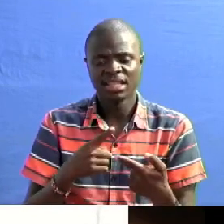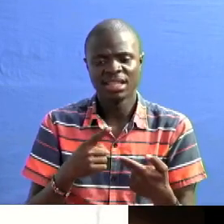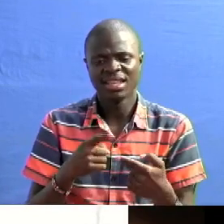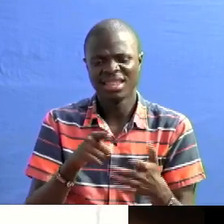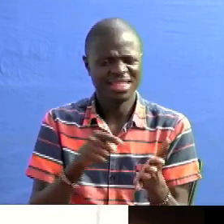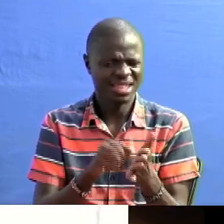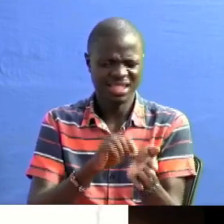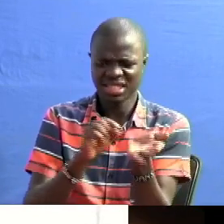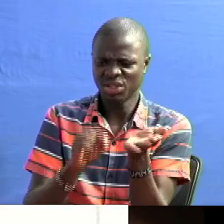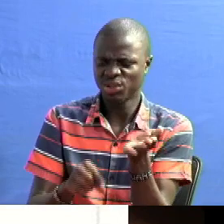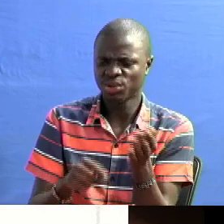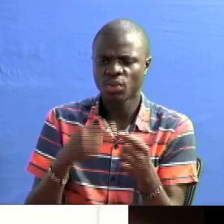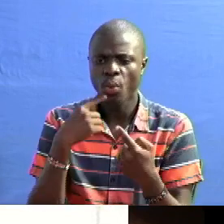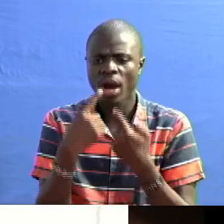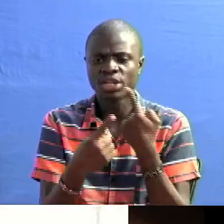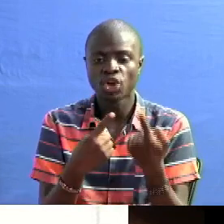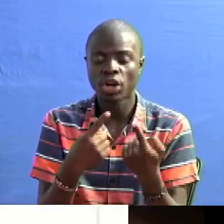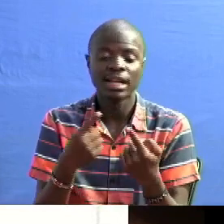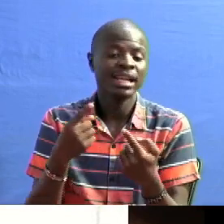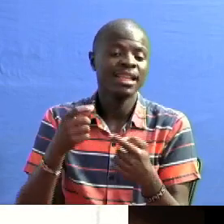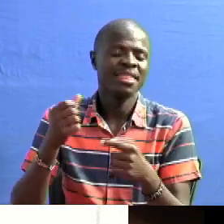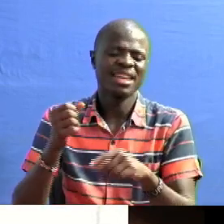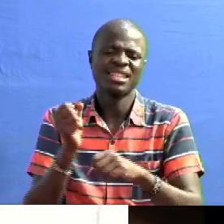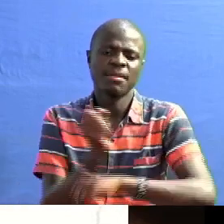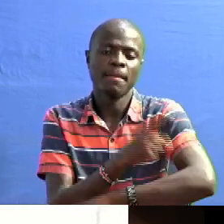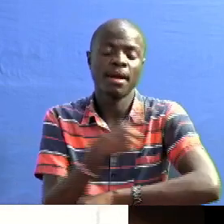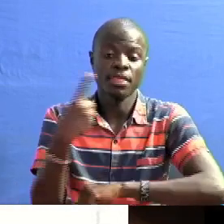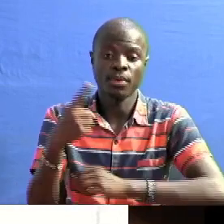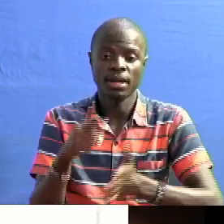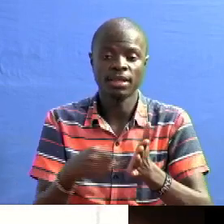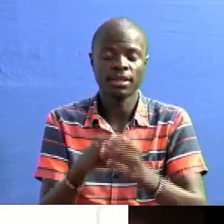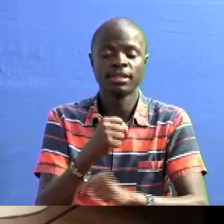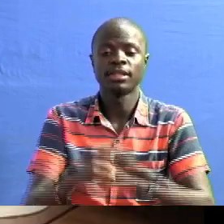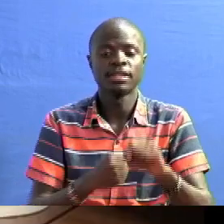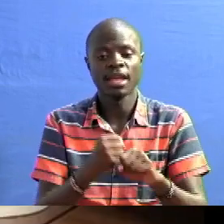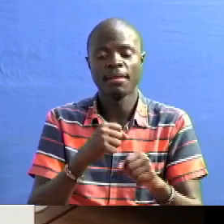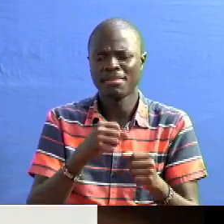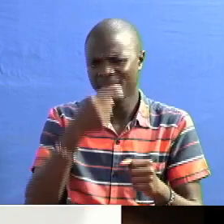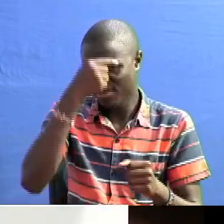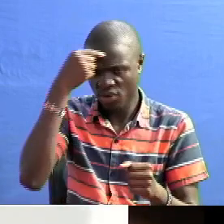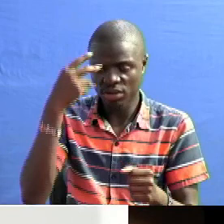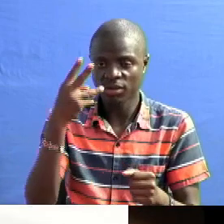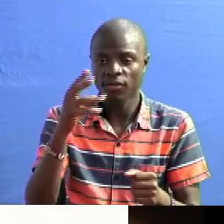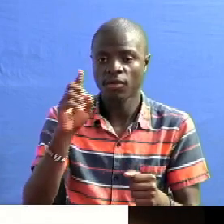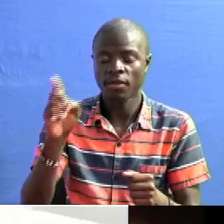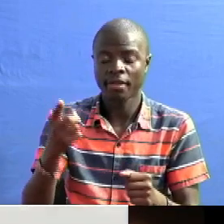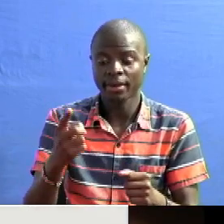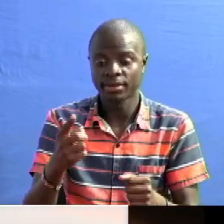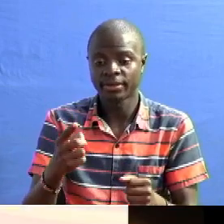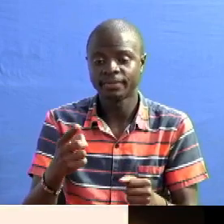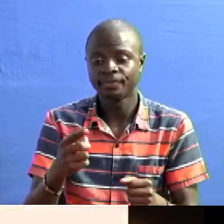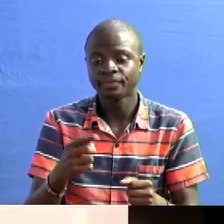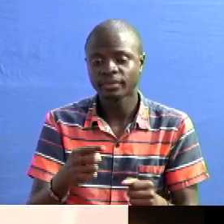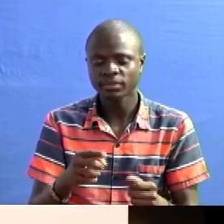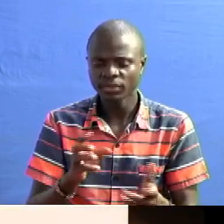kitambo huko Januari. Ikakuwa ngumu kununua wiki hata ni 4,000. Hata tulikuwa tu tunachanga